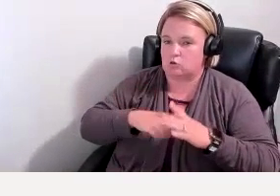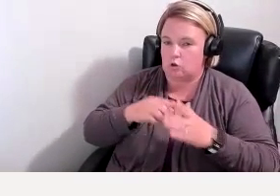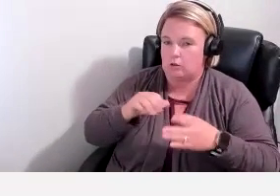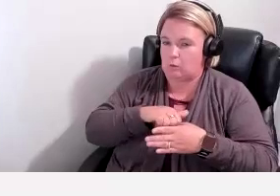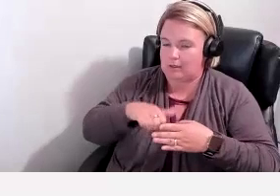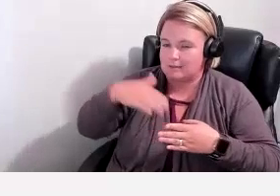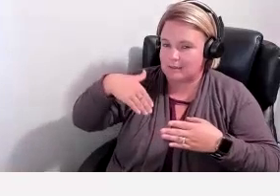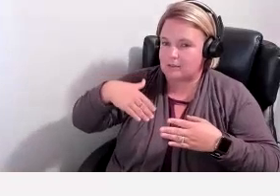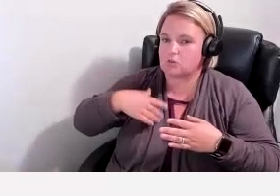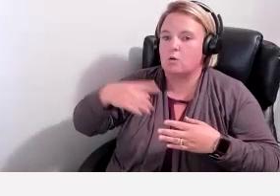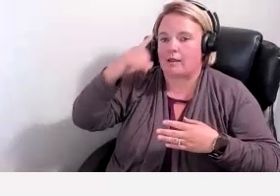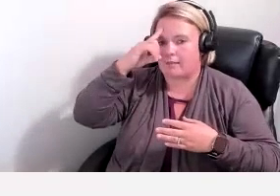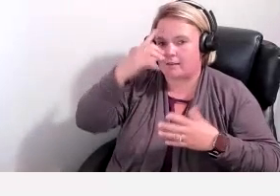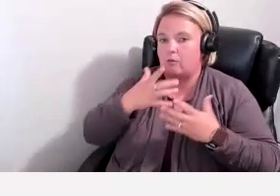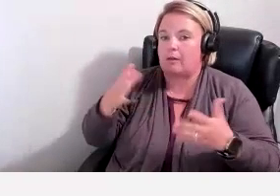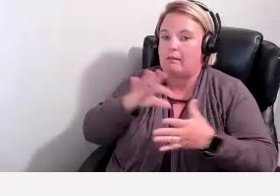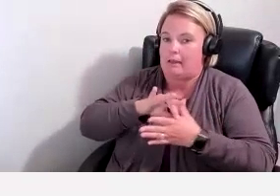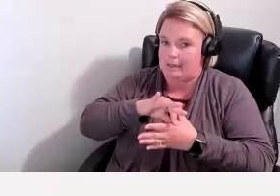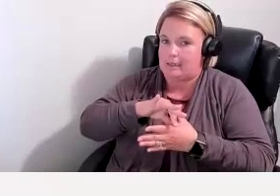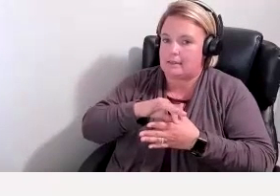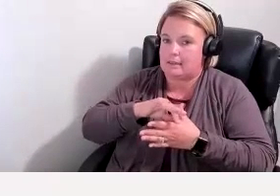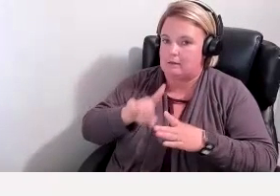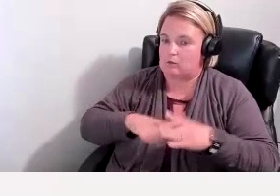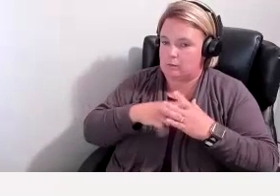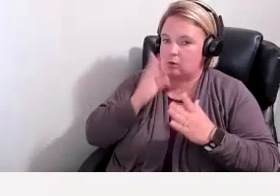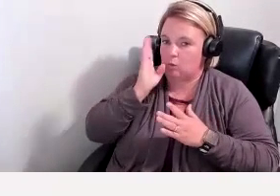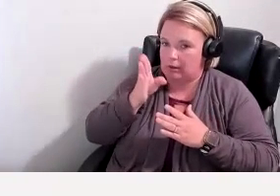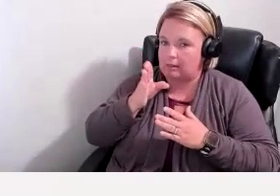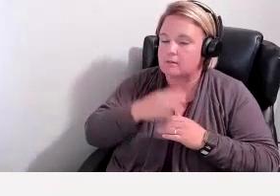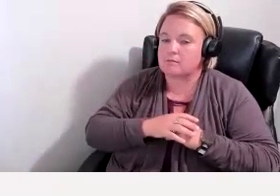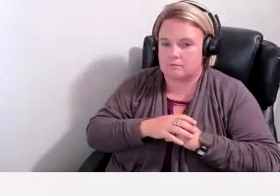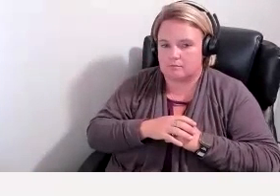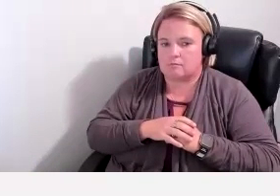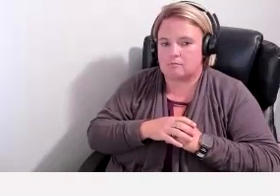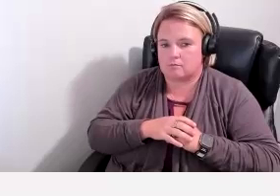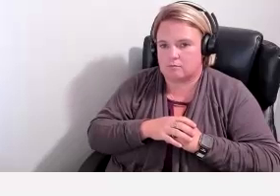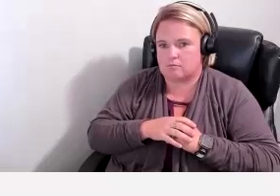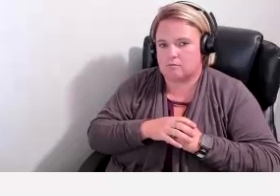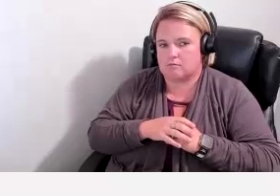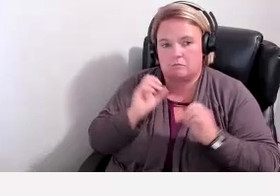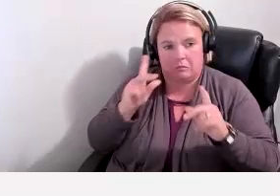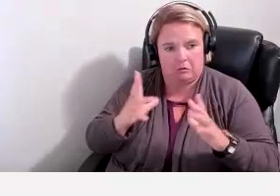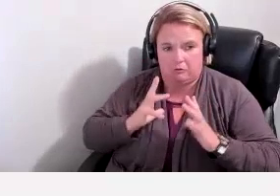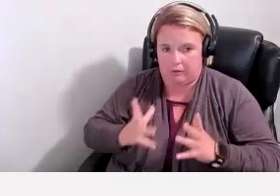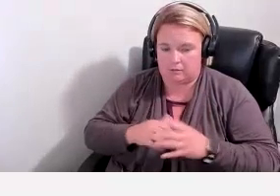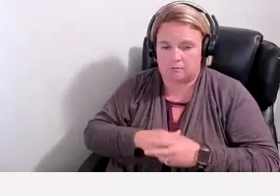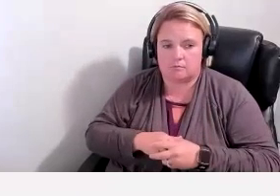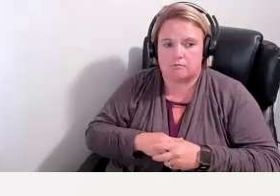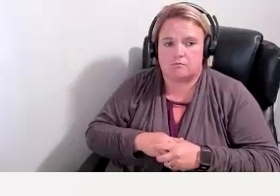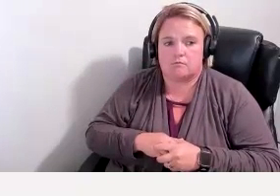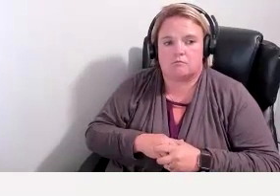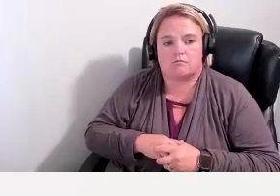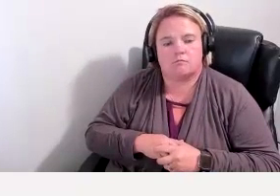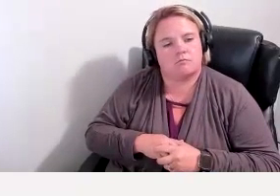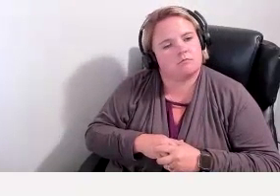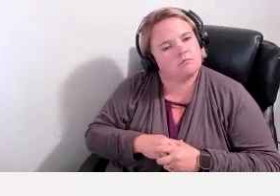I think there's going to be a lot of content at first, right? And that's okay. So